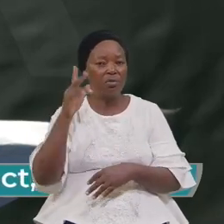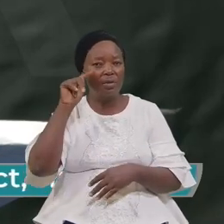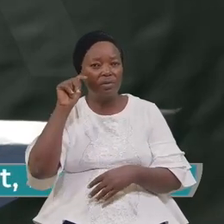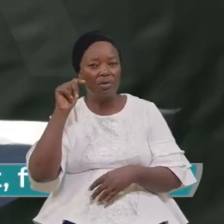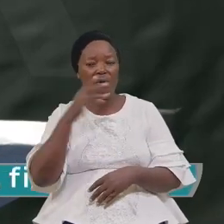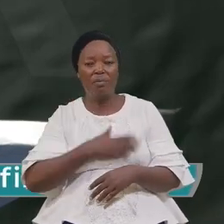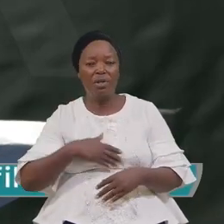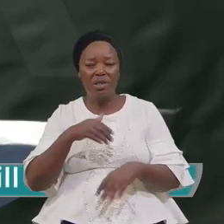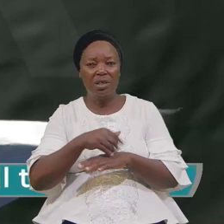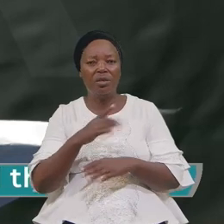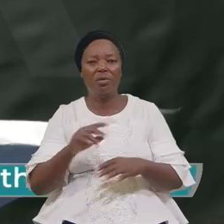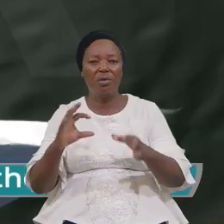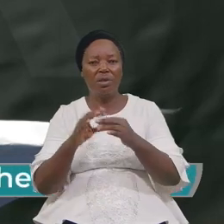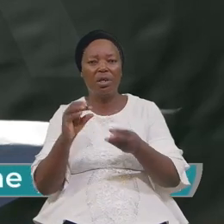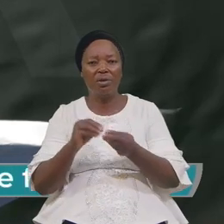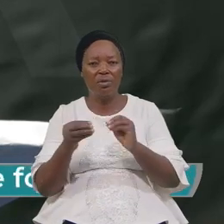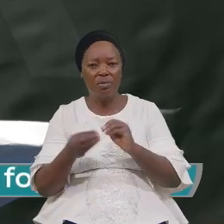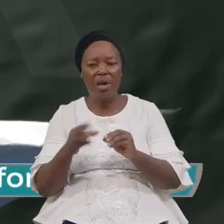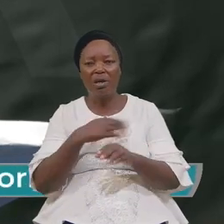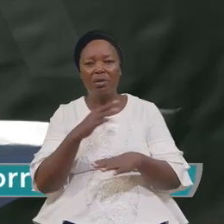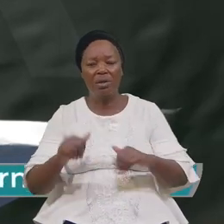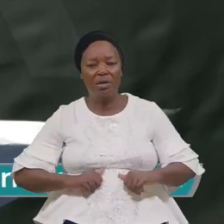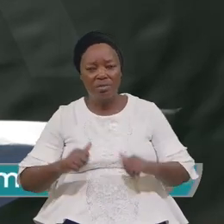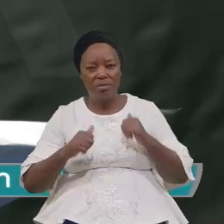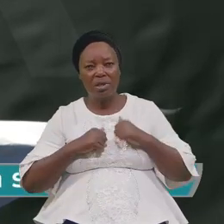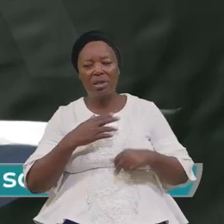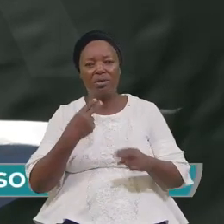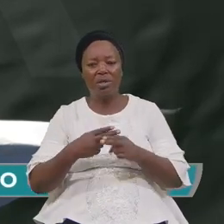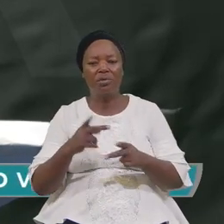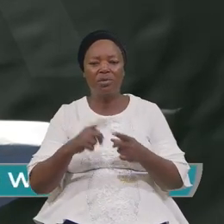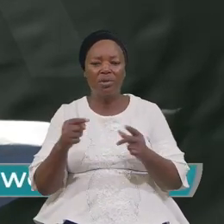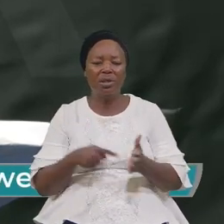this phone line, plus